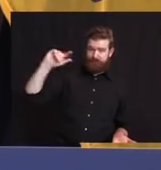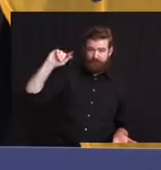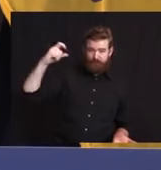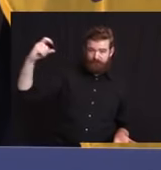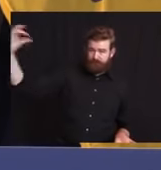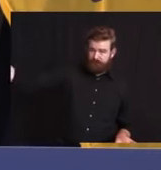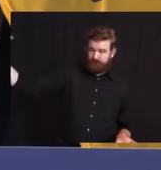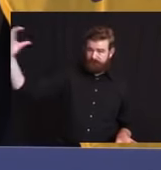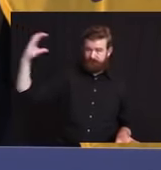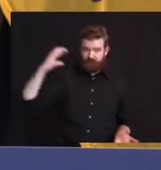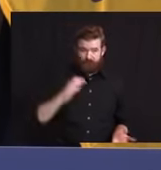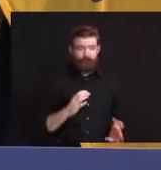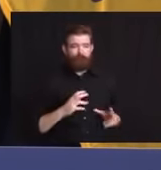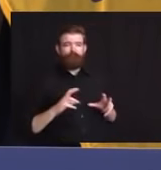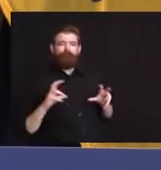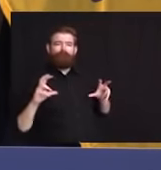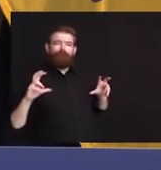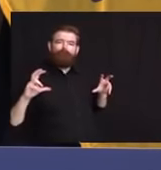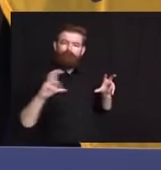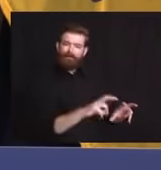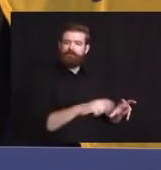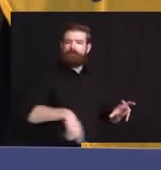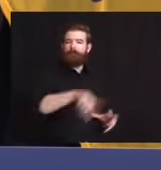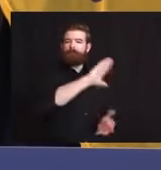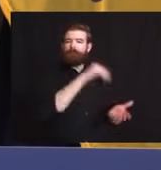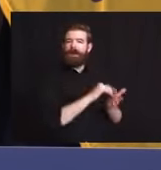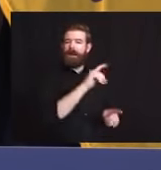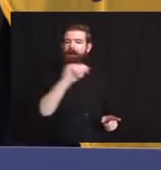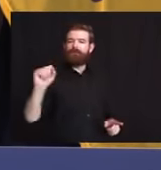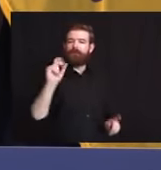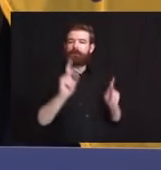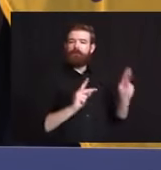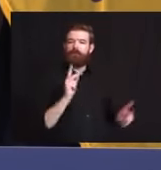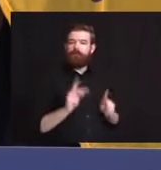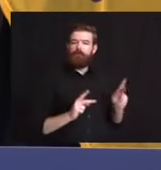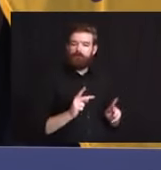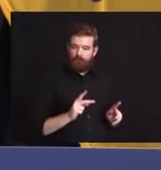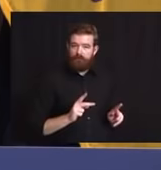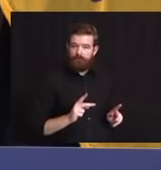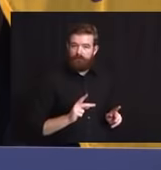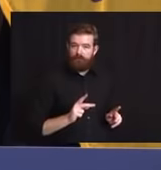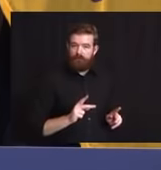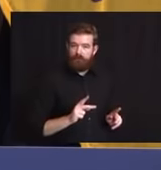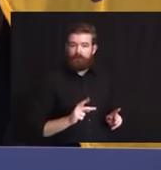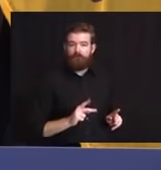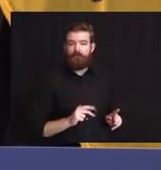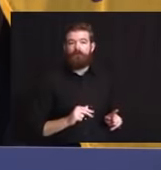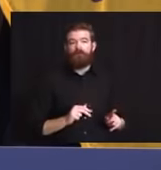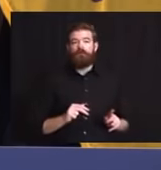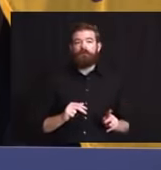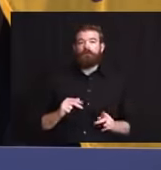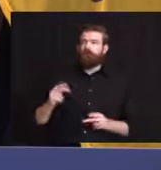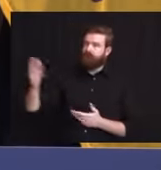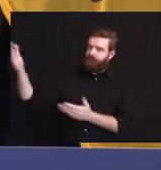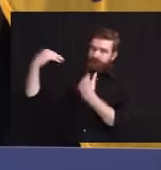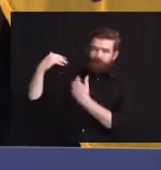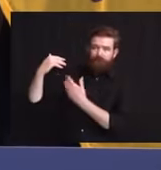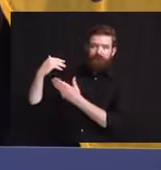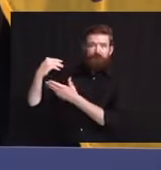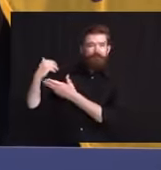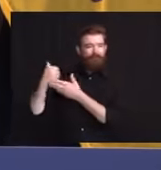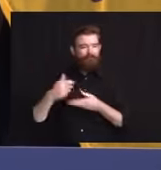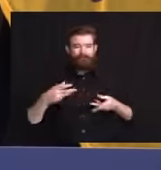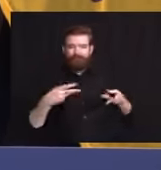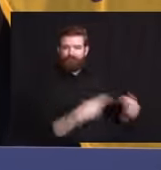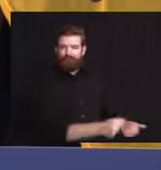need to make into the middle class. So it's not just the up to $500, it's funding schools, and still I'm proud to